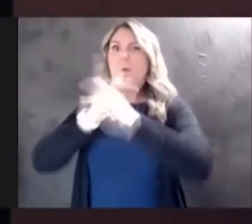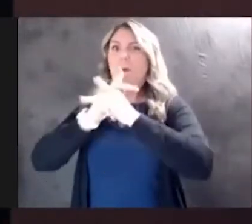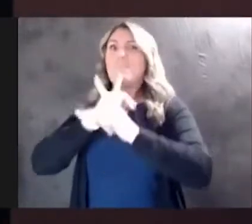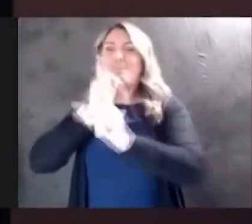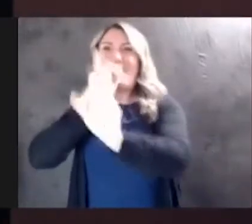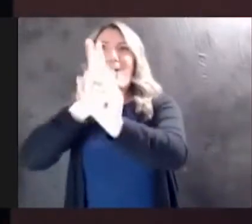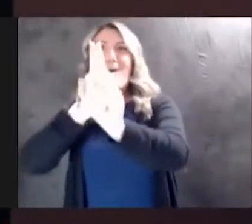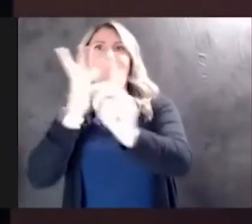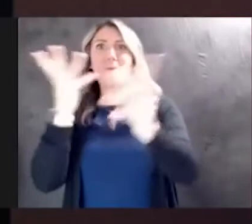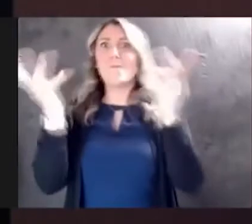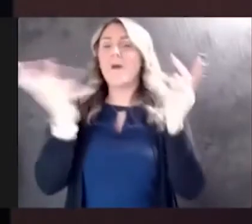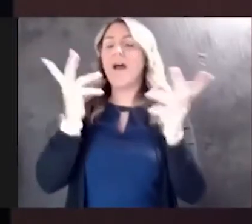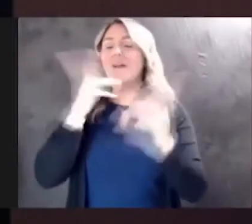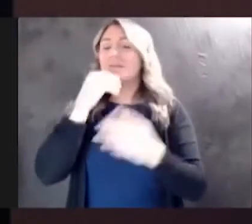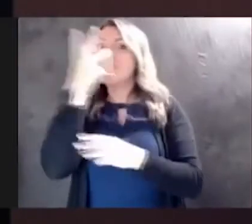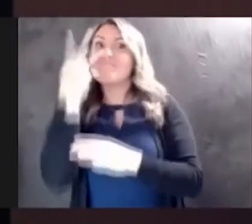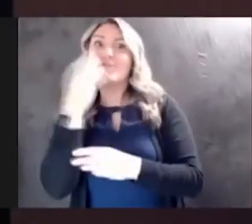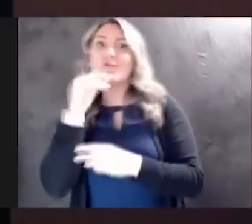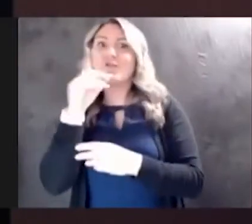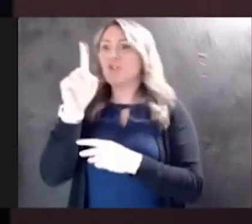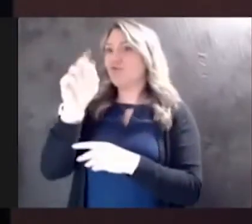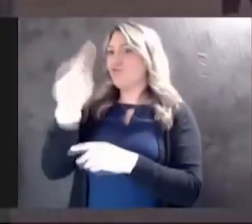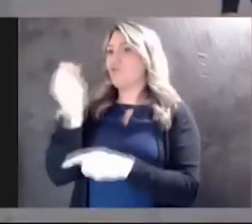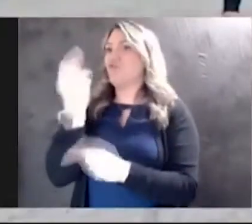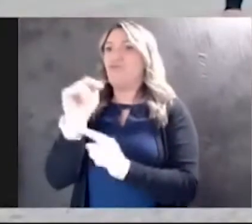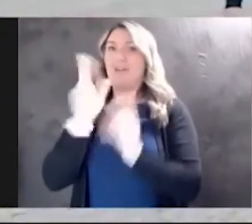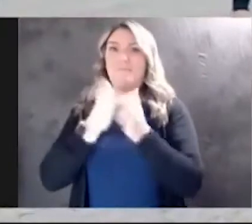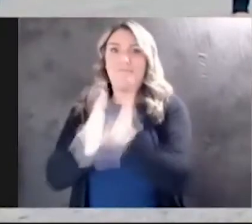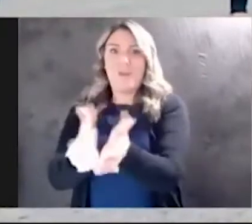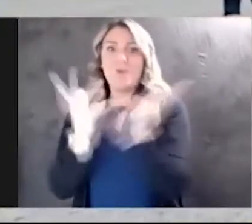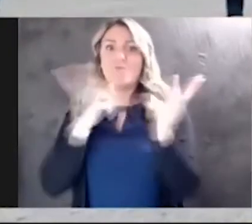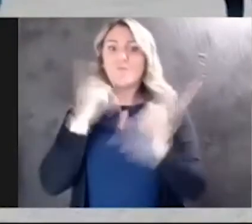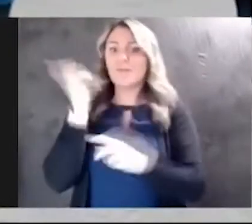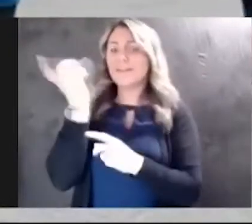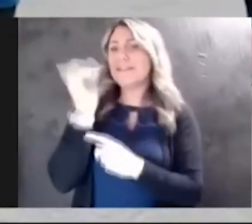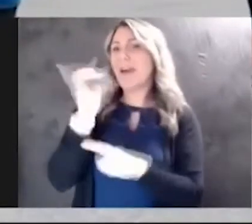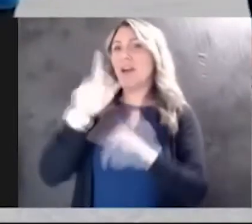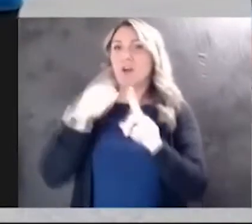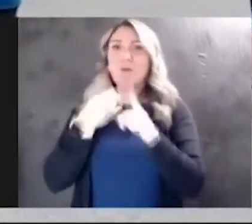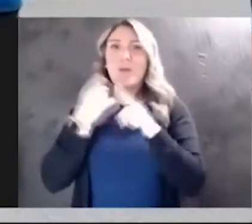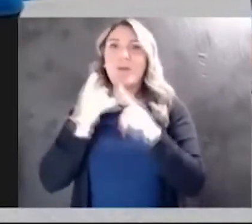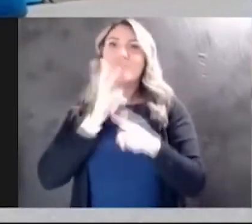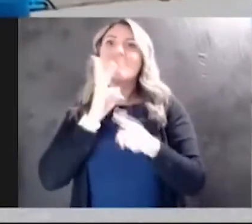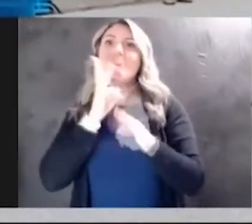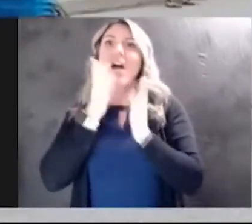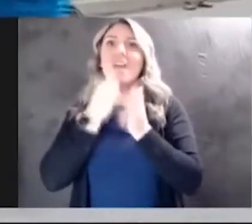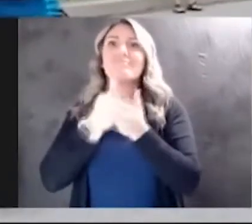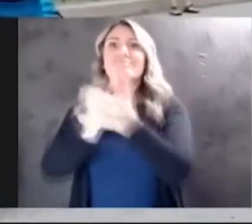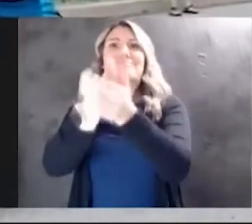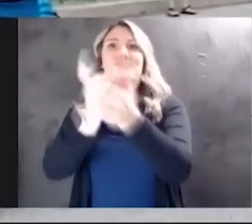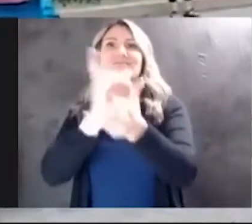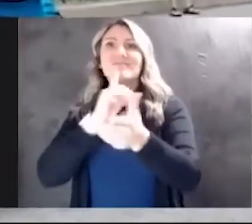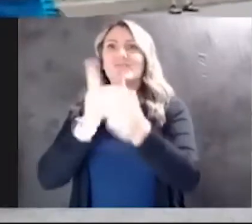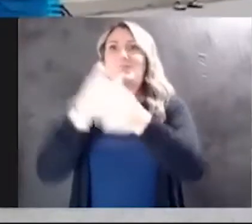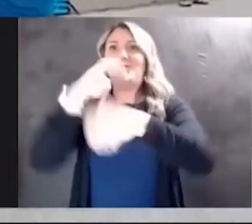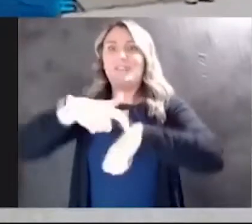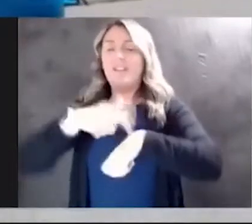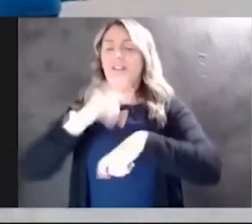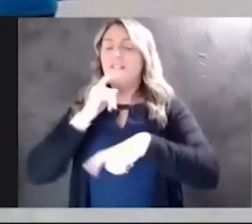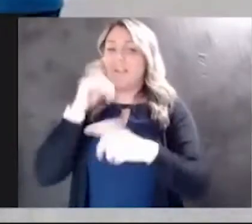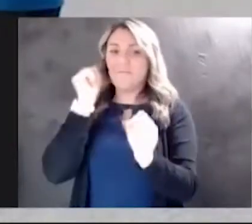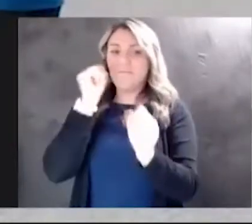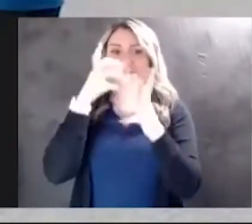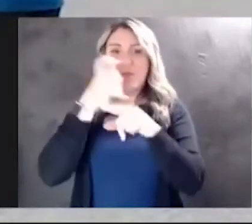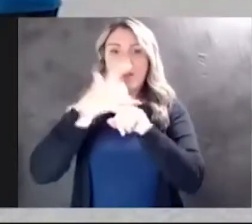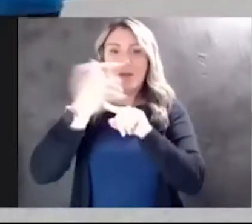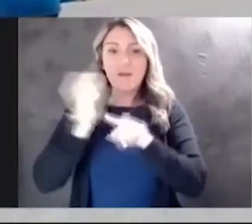gorgeous dragon boat. Tell us about it. Tell us what it was like when that hit the water for the first time. Mm-hmm. It was amazing when